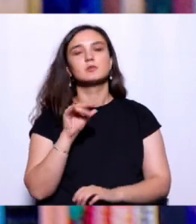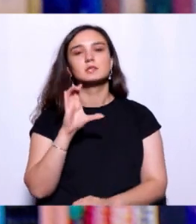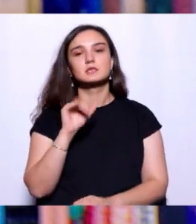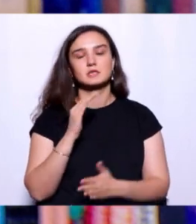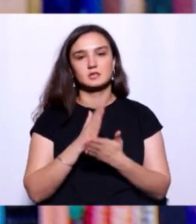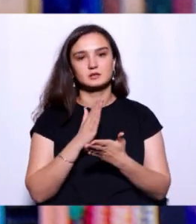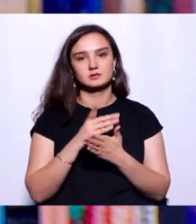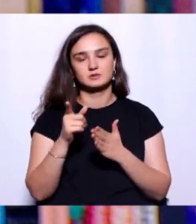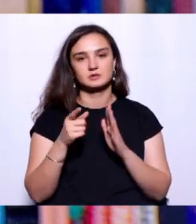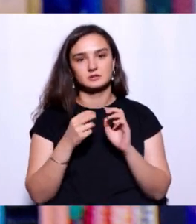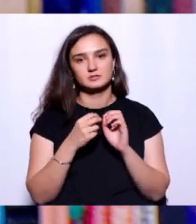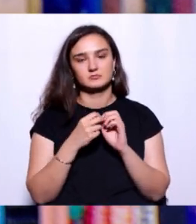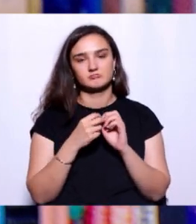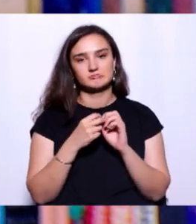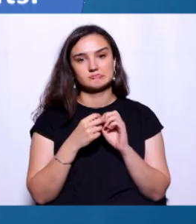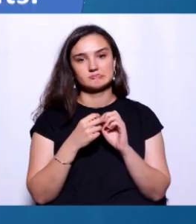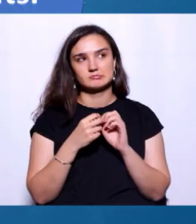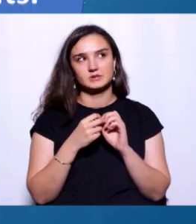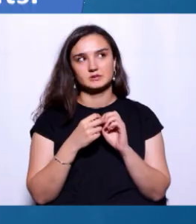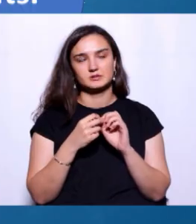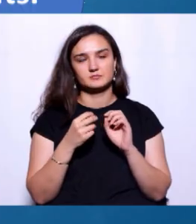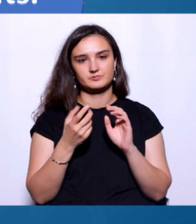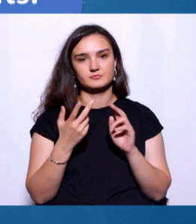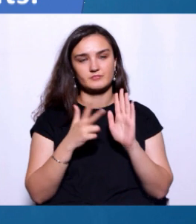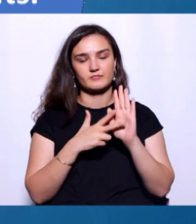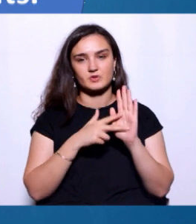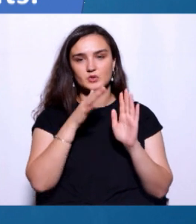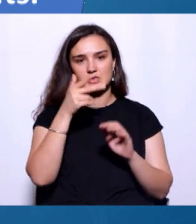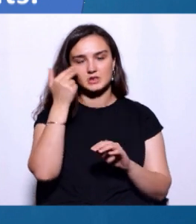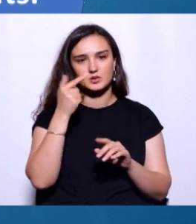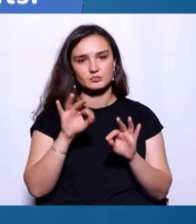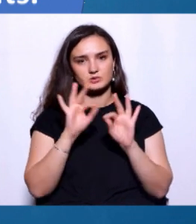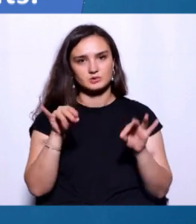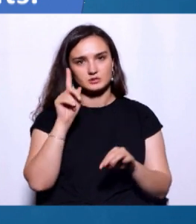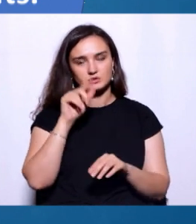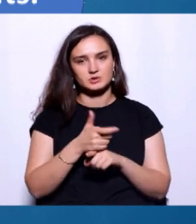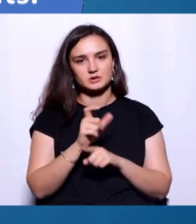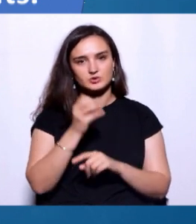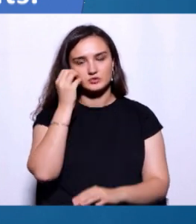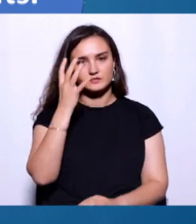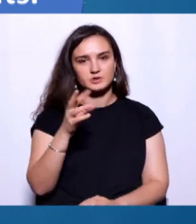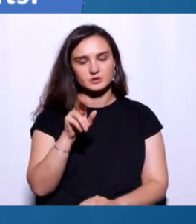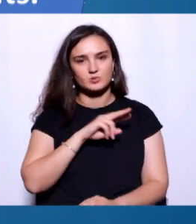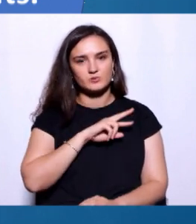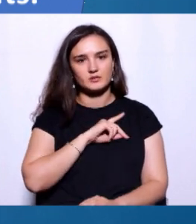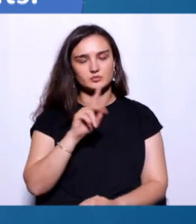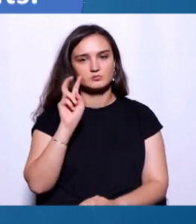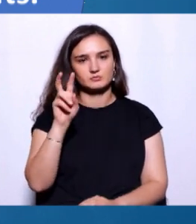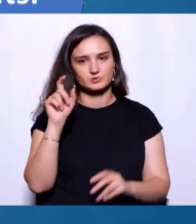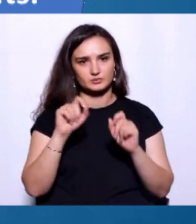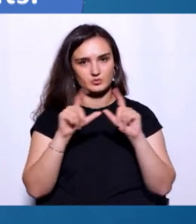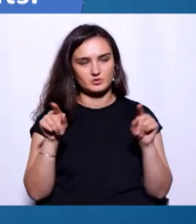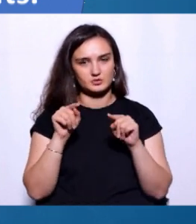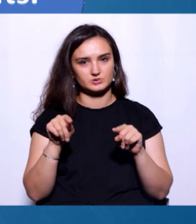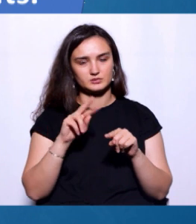is 8 years old and she knows Italian very well. She's very smart and loves to go to school.